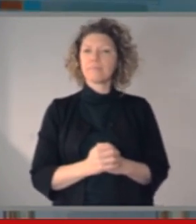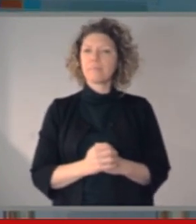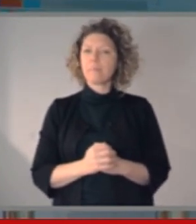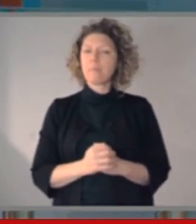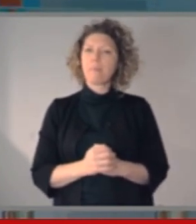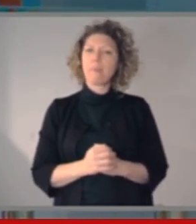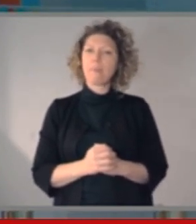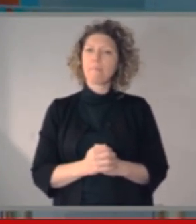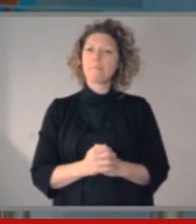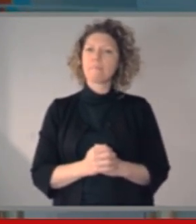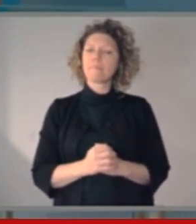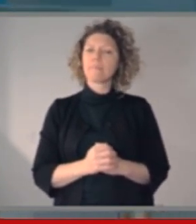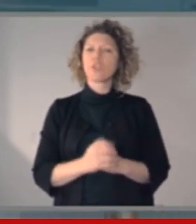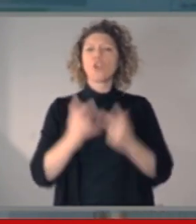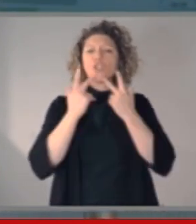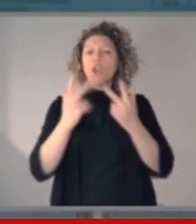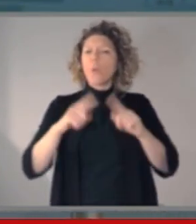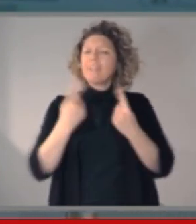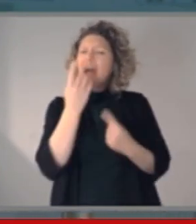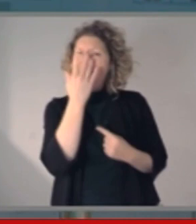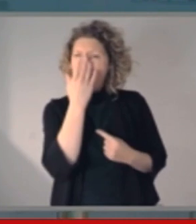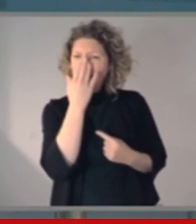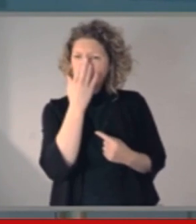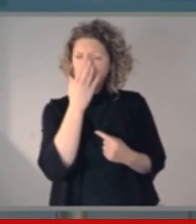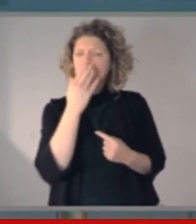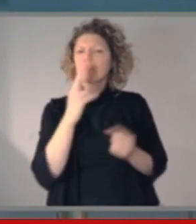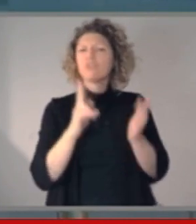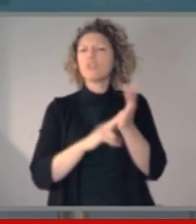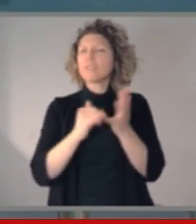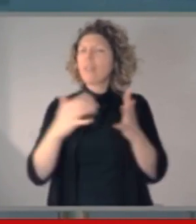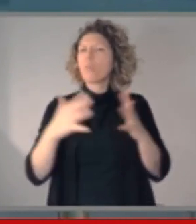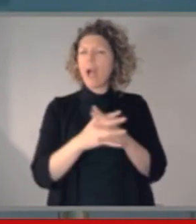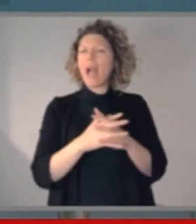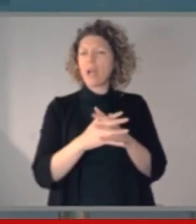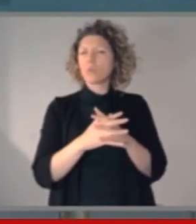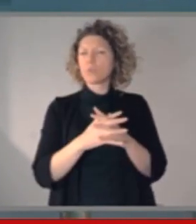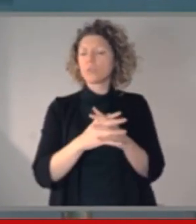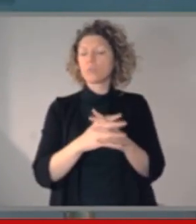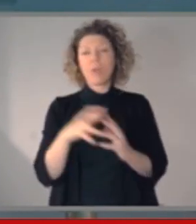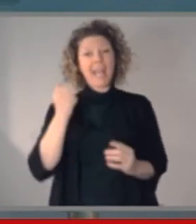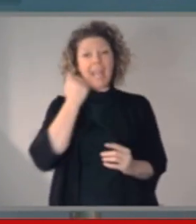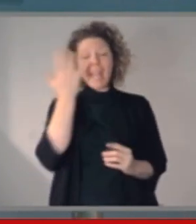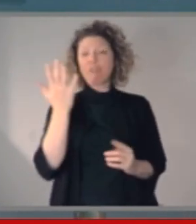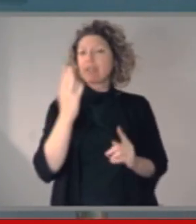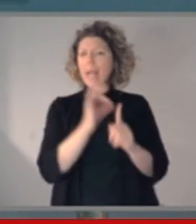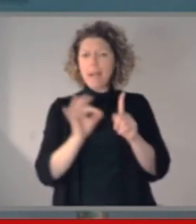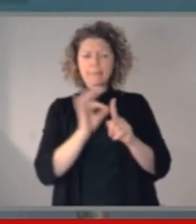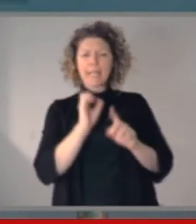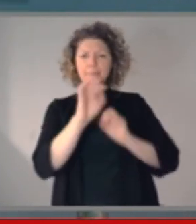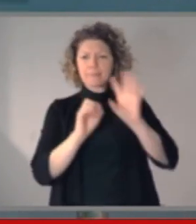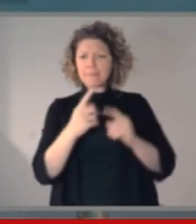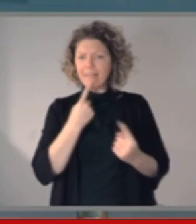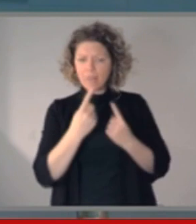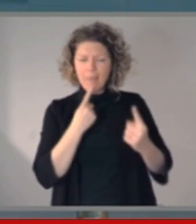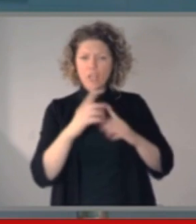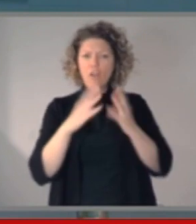the age pyramid across New South Wales. This is providing every single day for all states and territories, and you'll continue